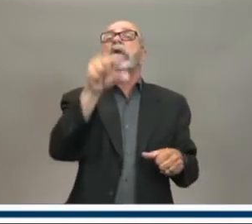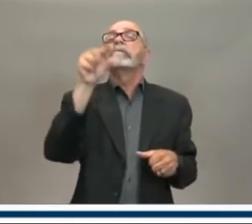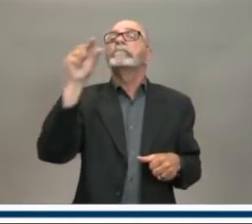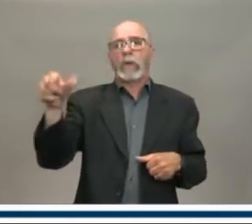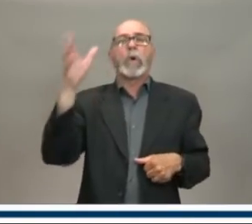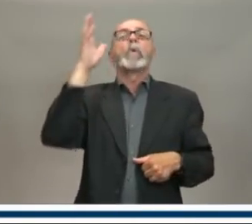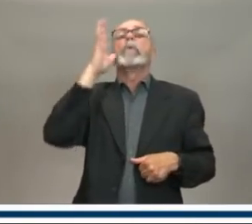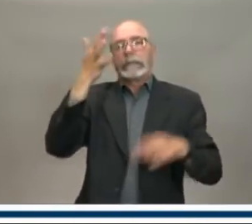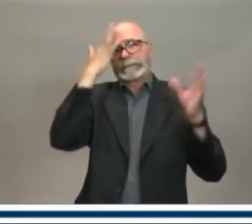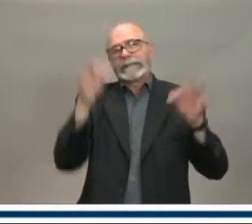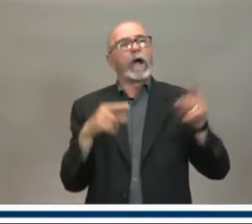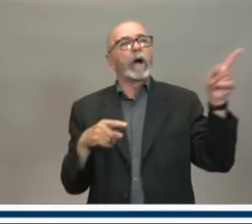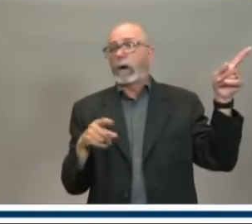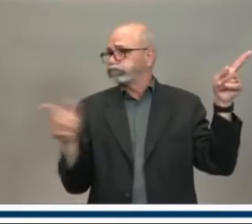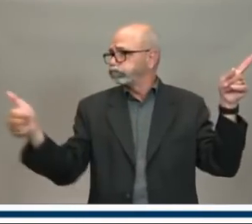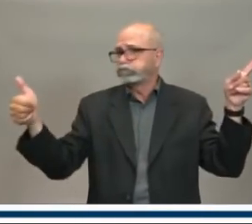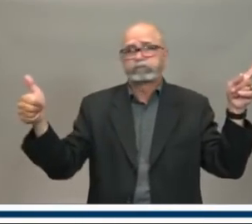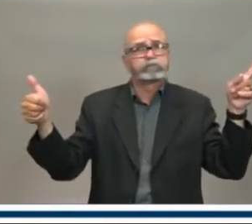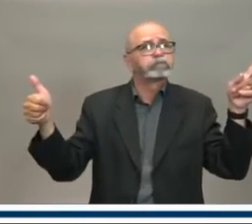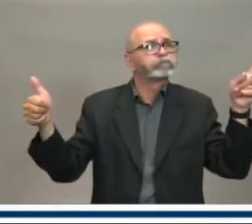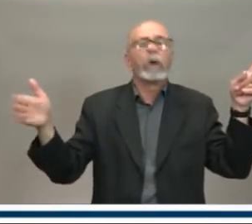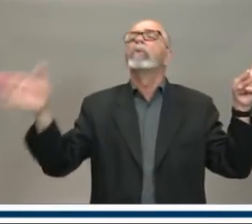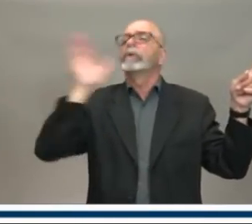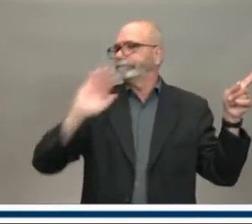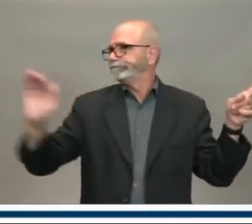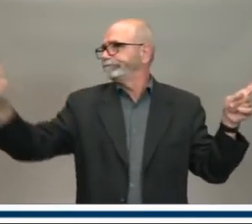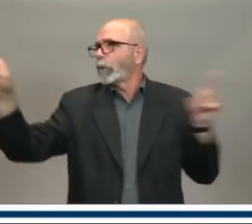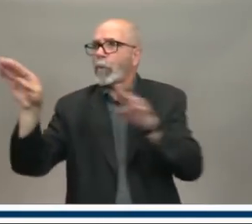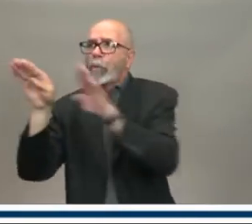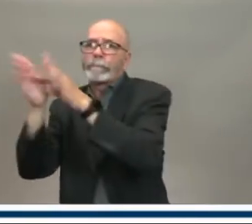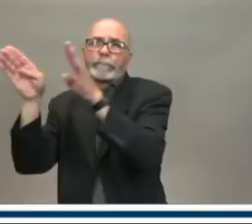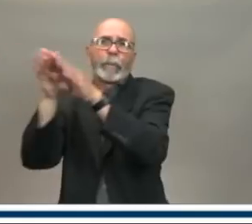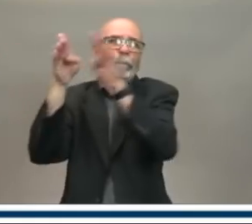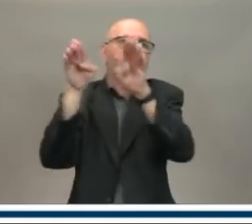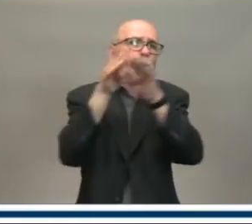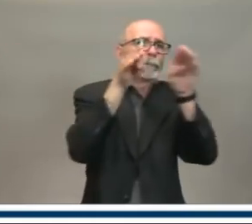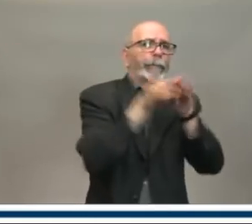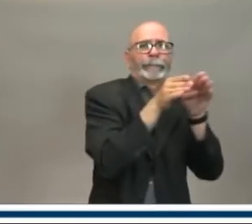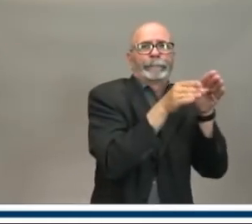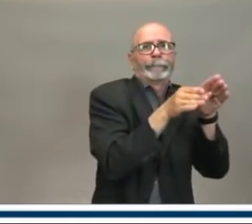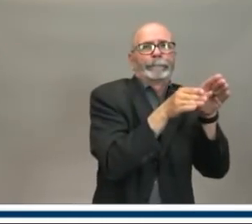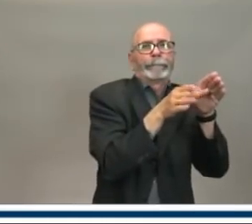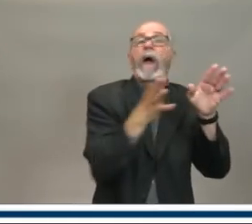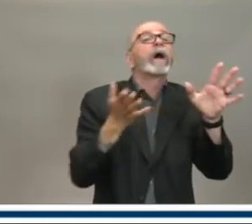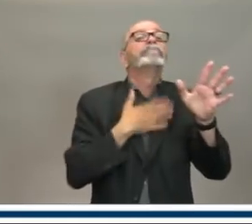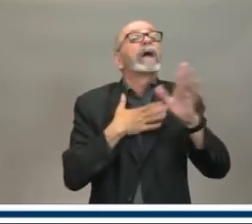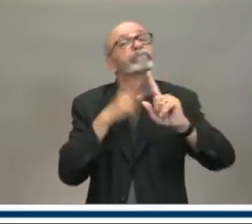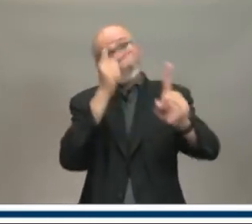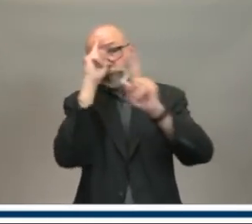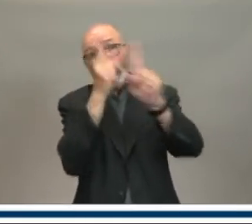open. And if it all goes well, our goal is early June. We